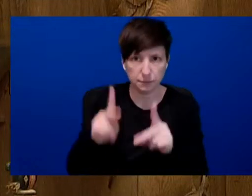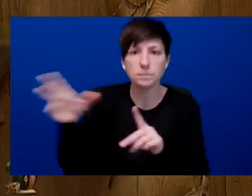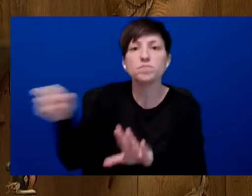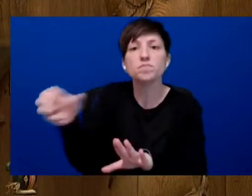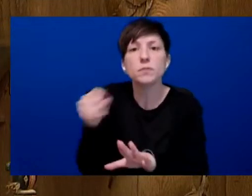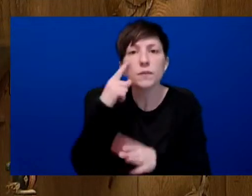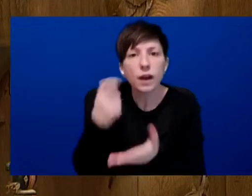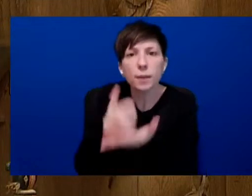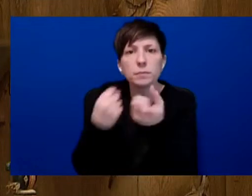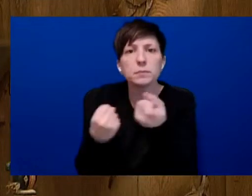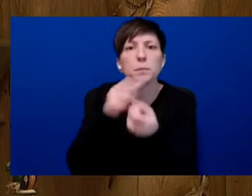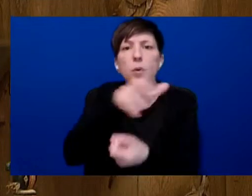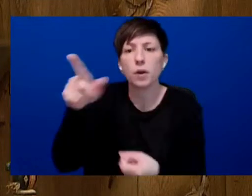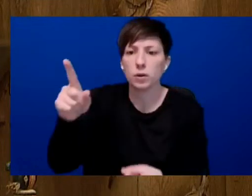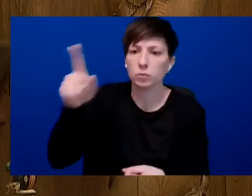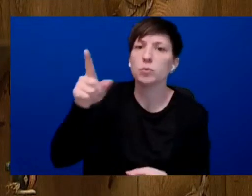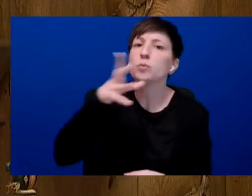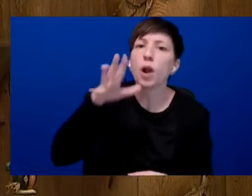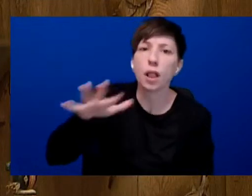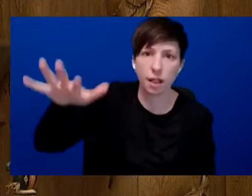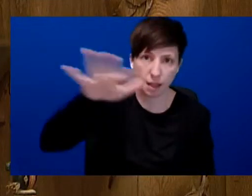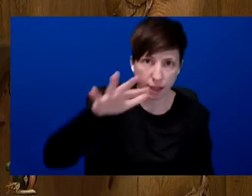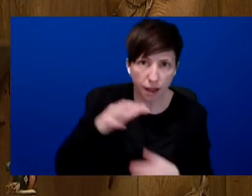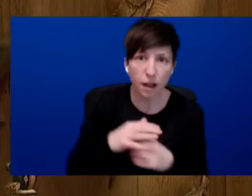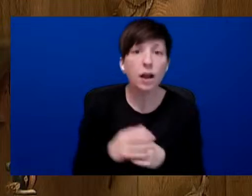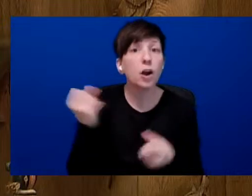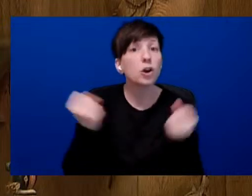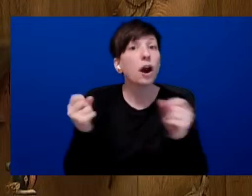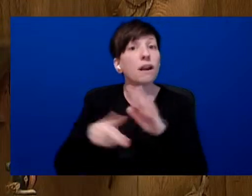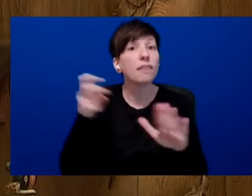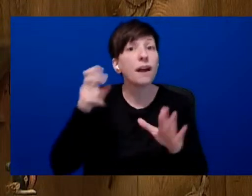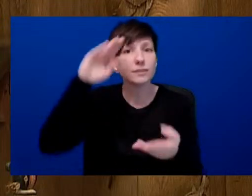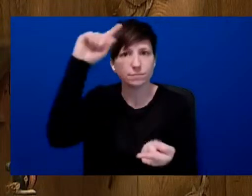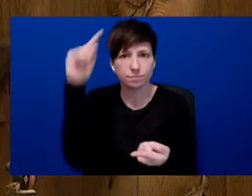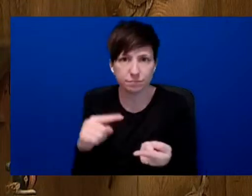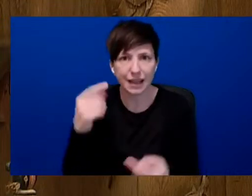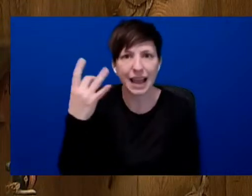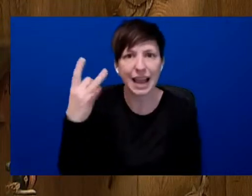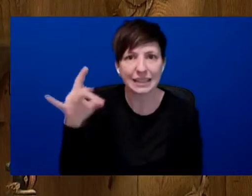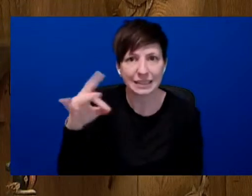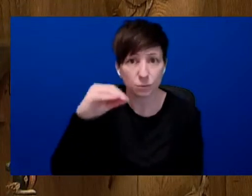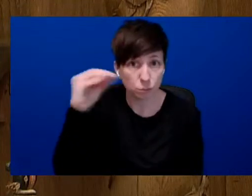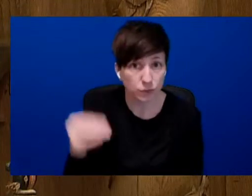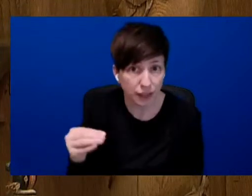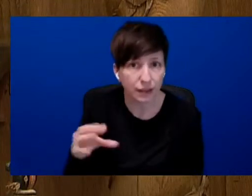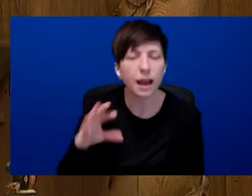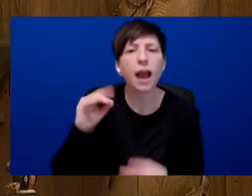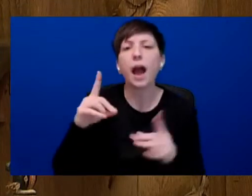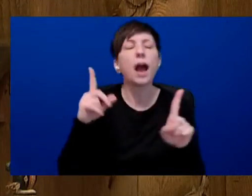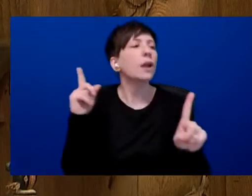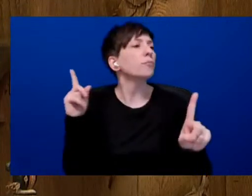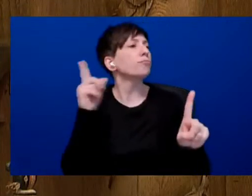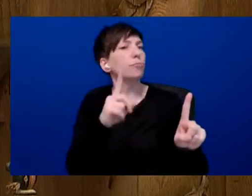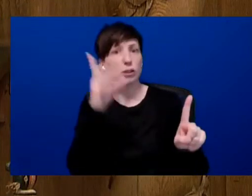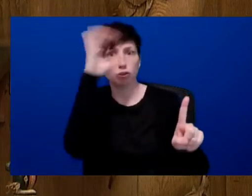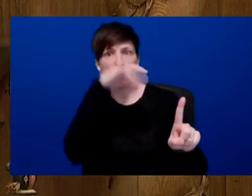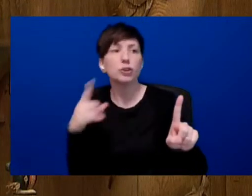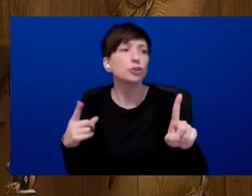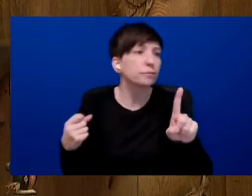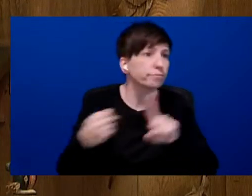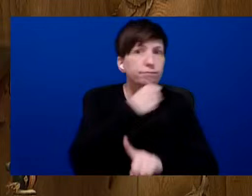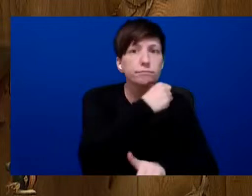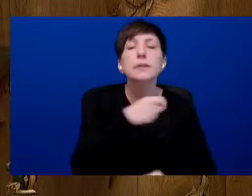Vancouver, car thefts are down by 18%, and the number of unprovoked stranger assaults has decreased by